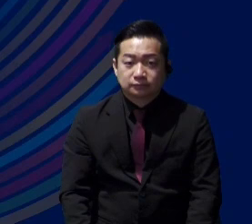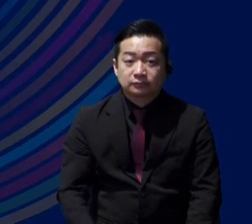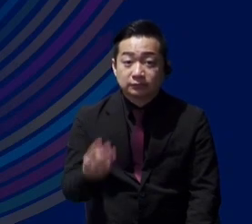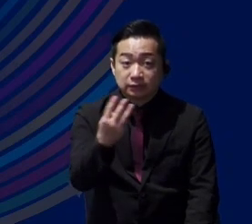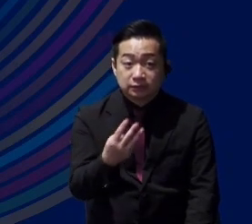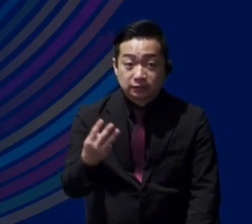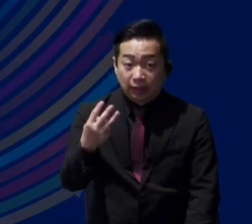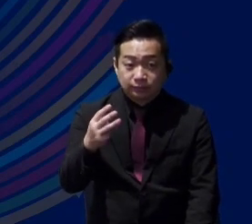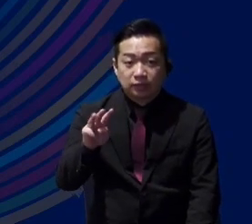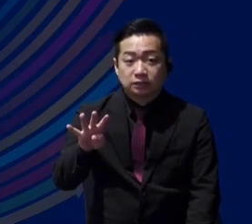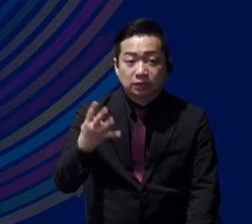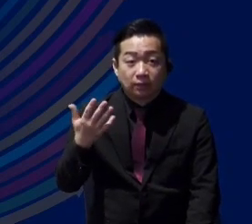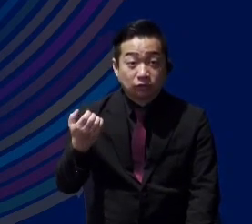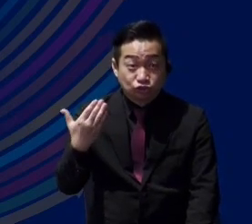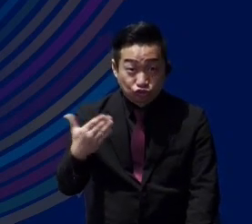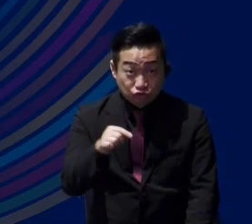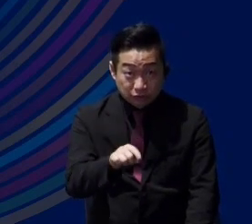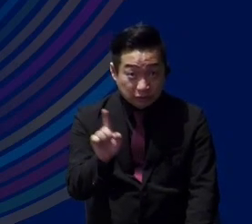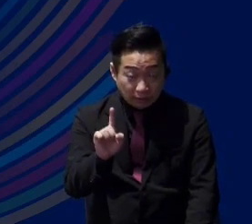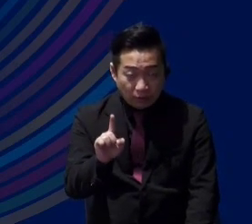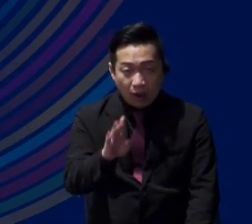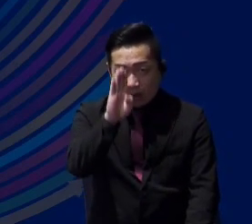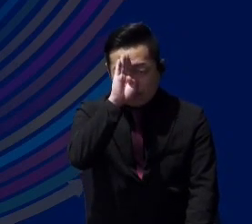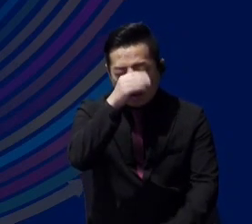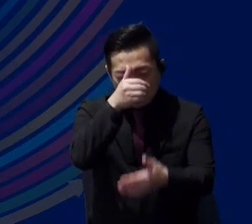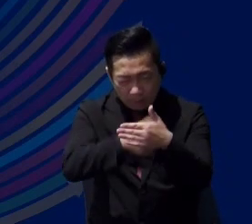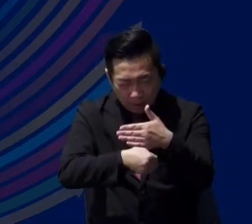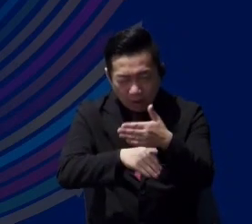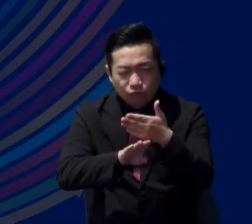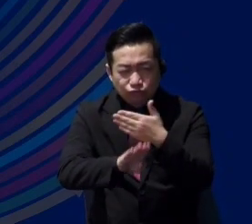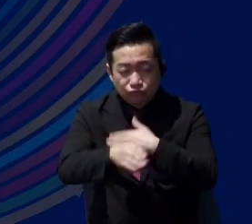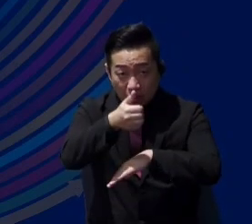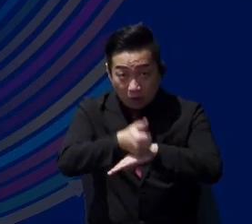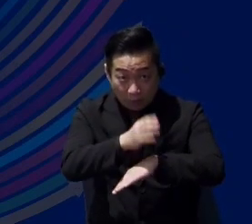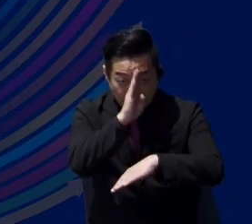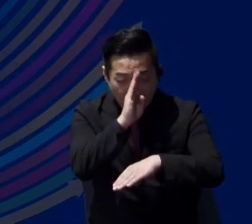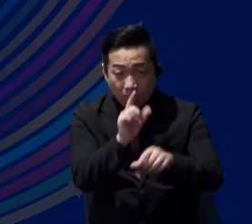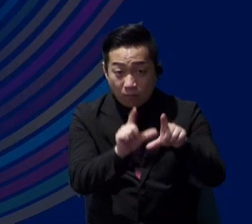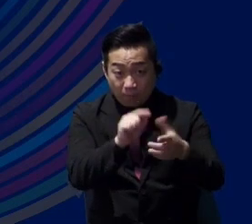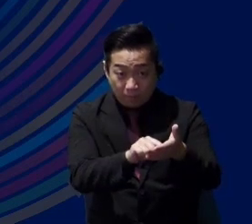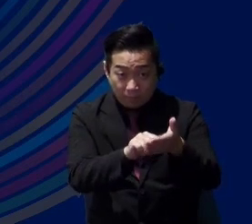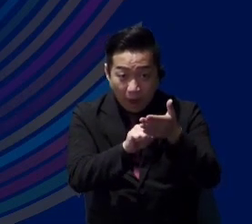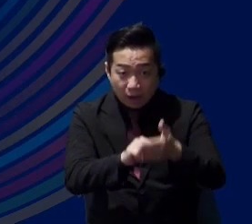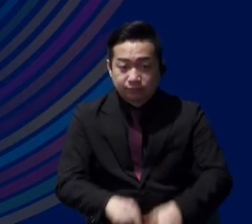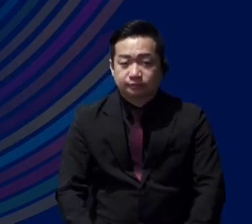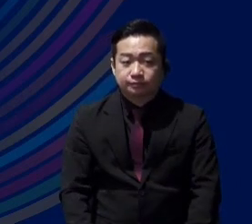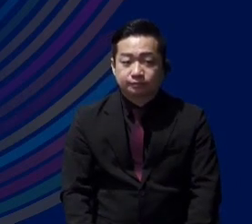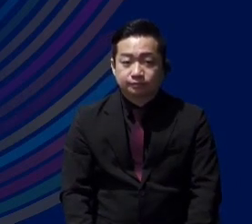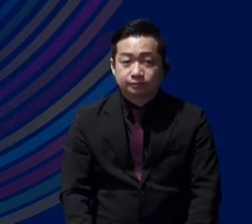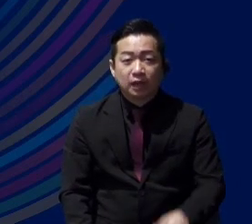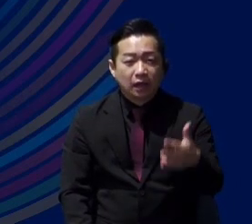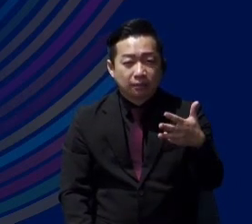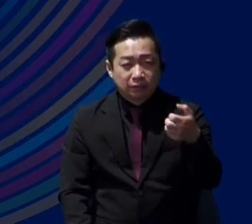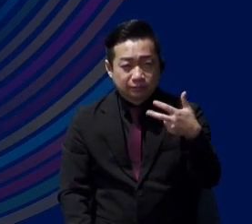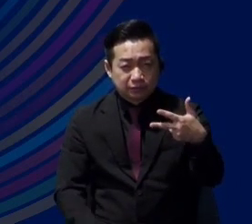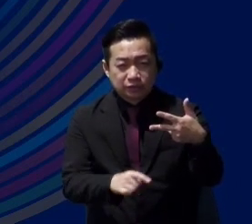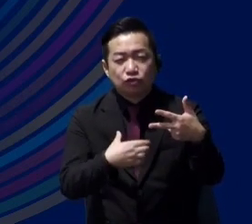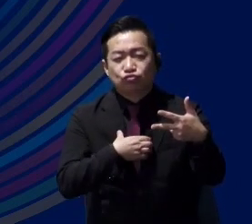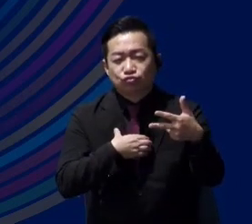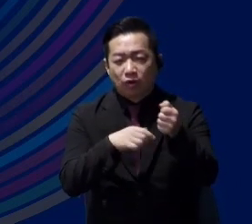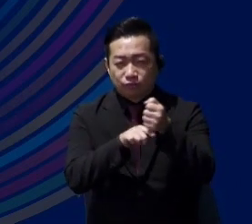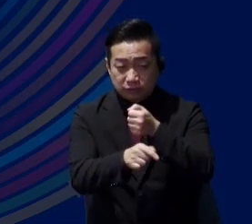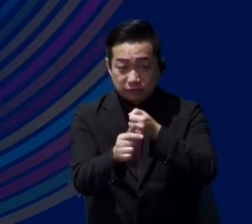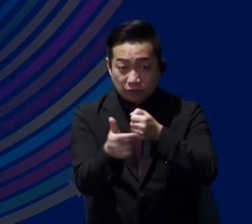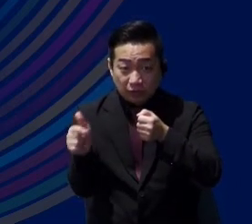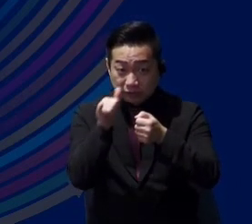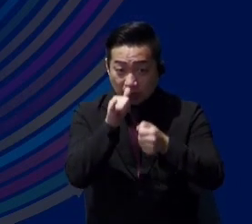country and 22 subnational estimation. For example, in your neighborhood, we